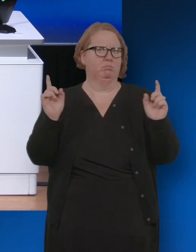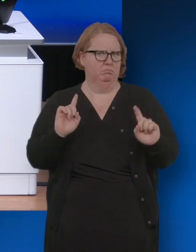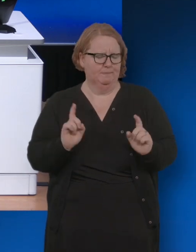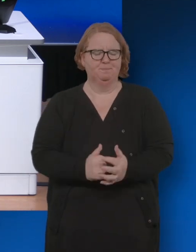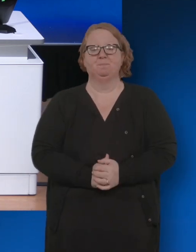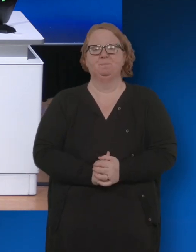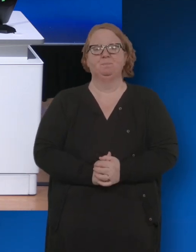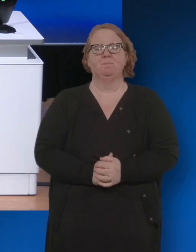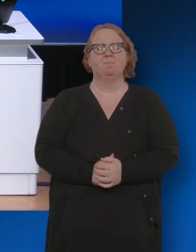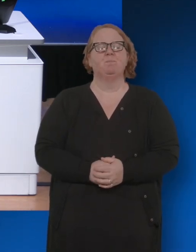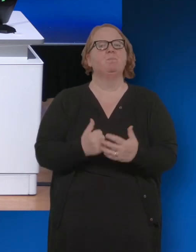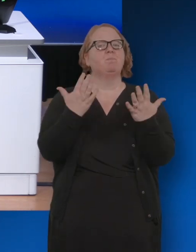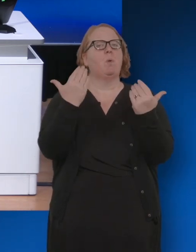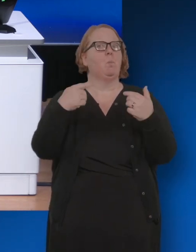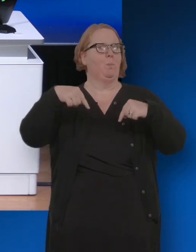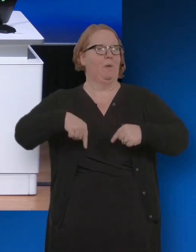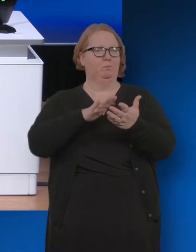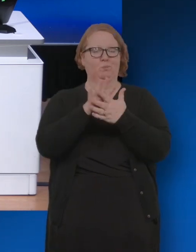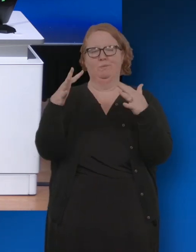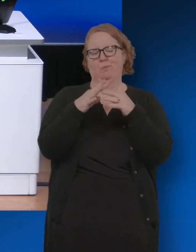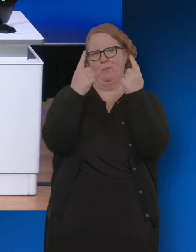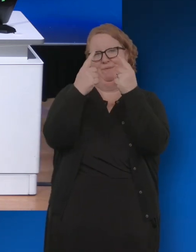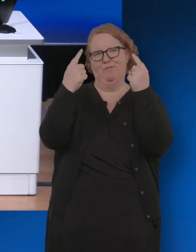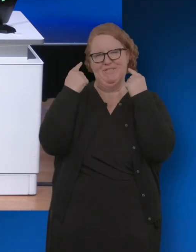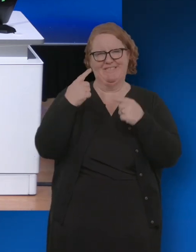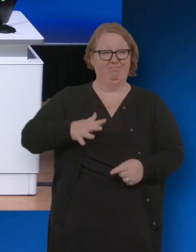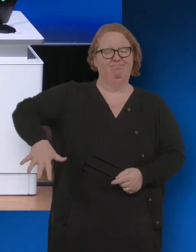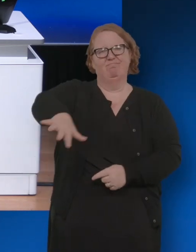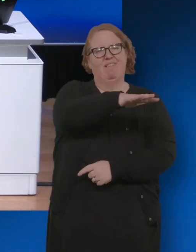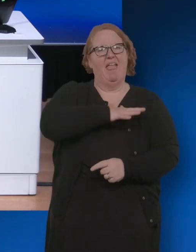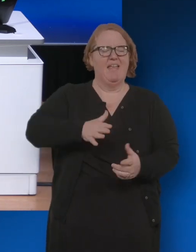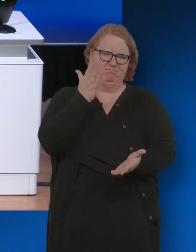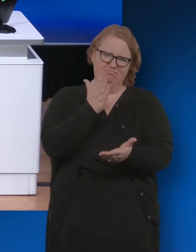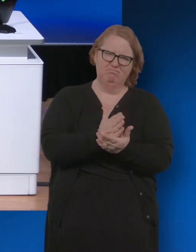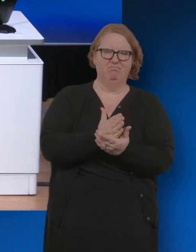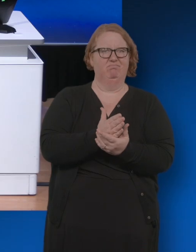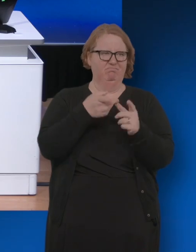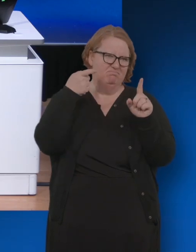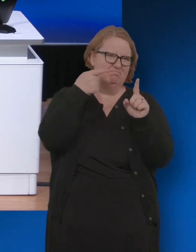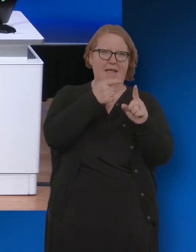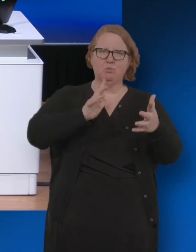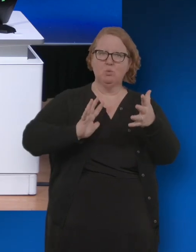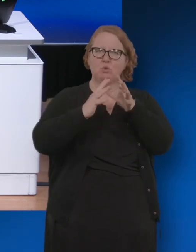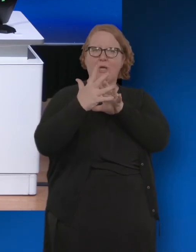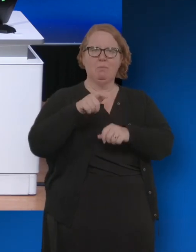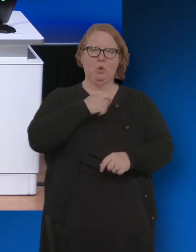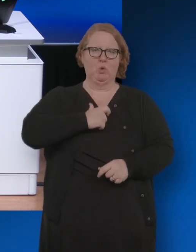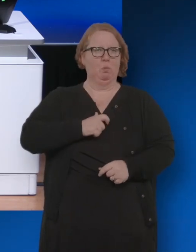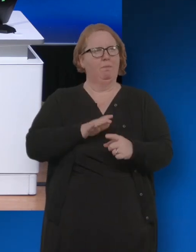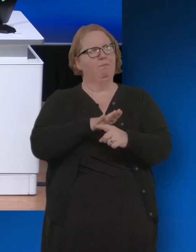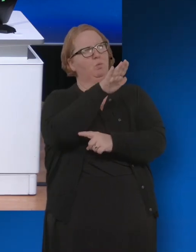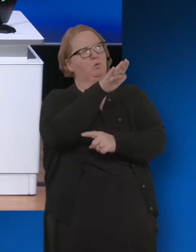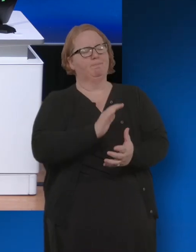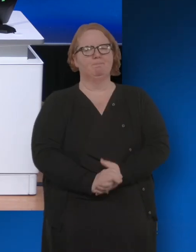finally, welcome to Heriot-Watt University, a place that is intent on shaping a human future.